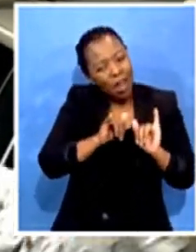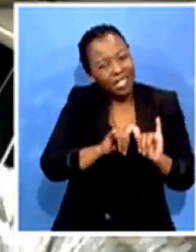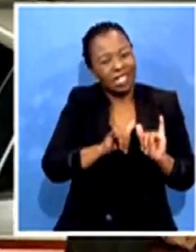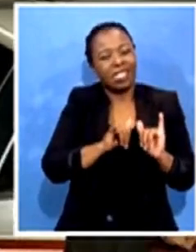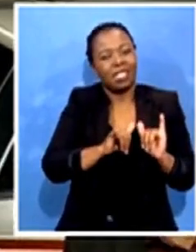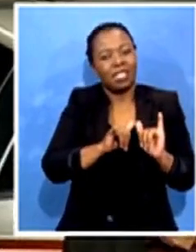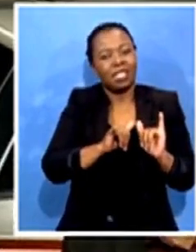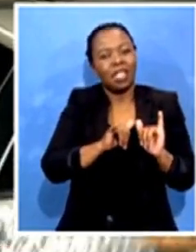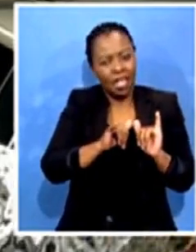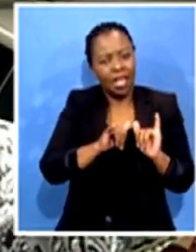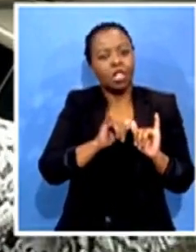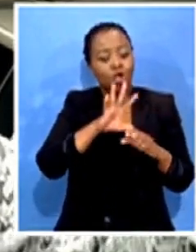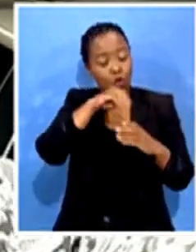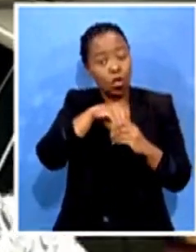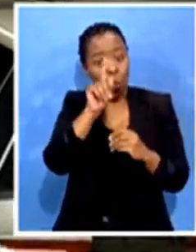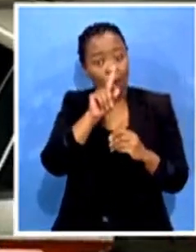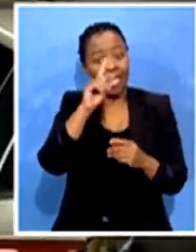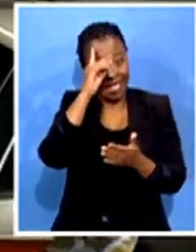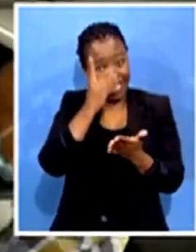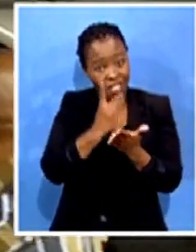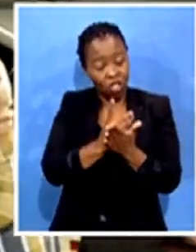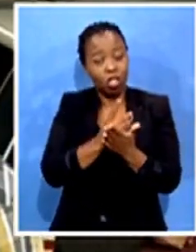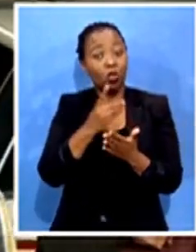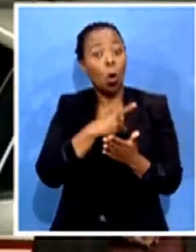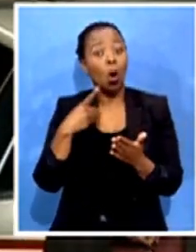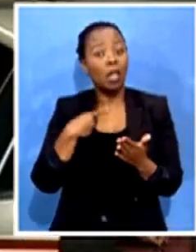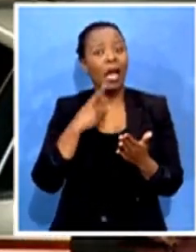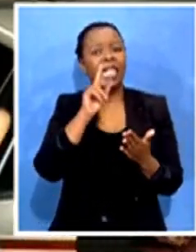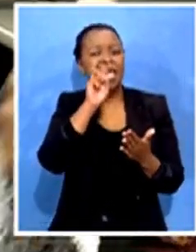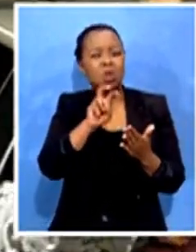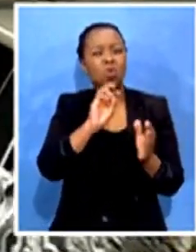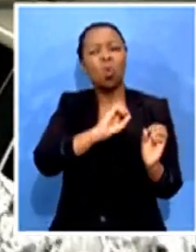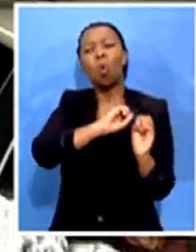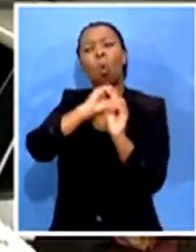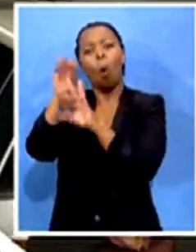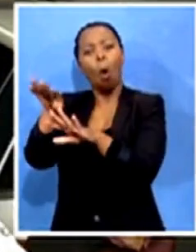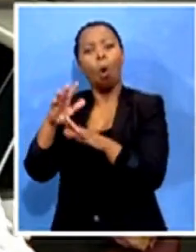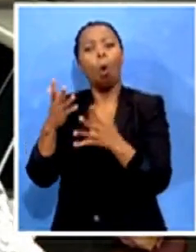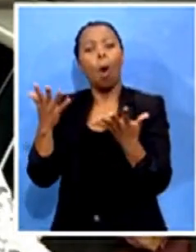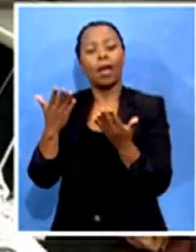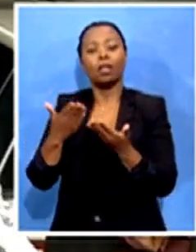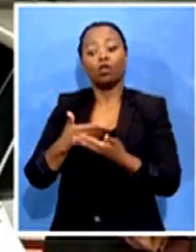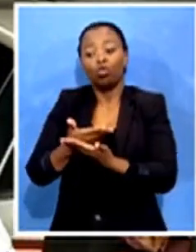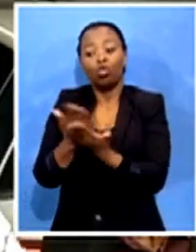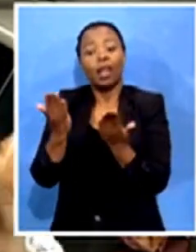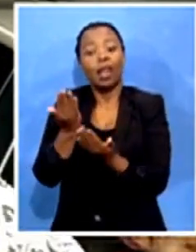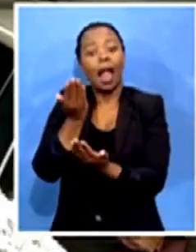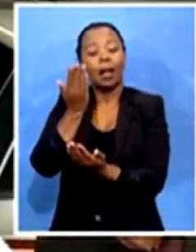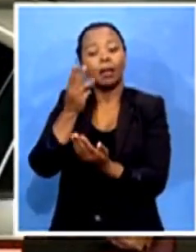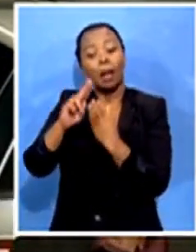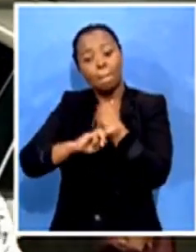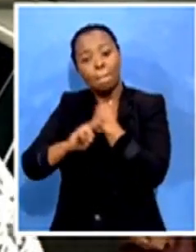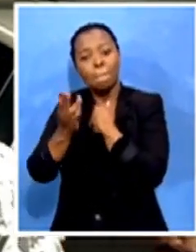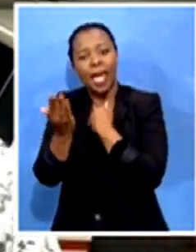about referral, whether they need to be going to a general bed or they need to be taken to an